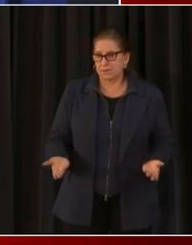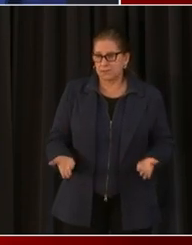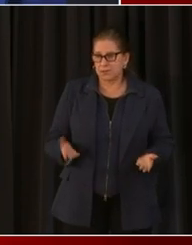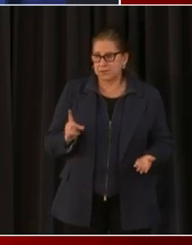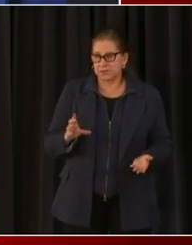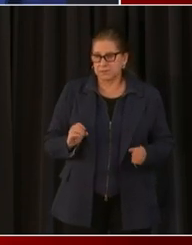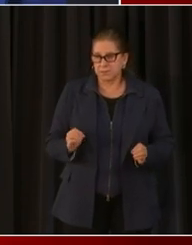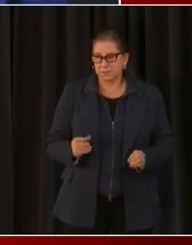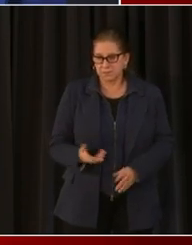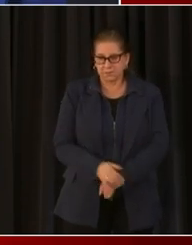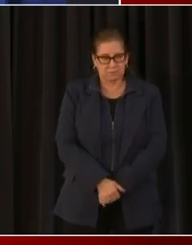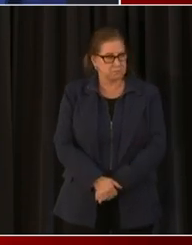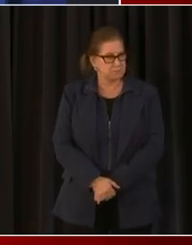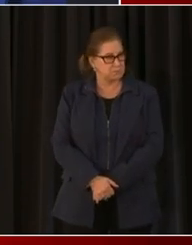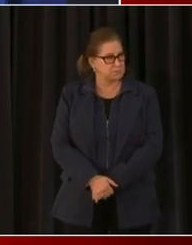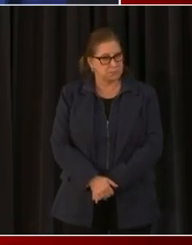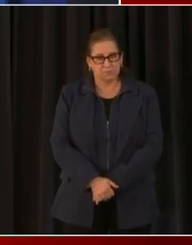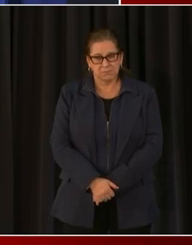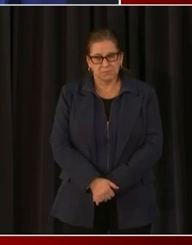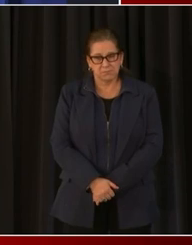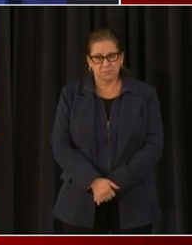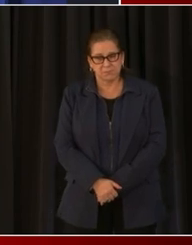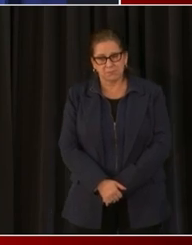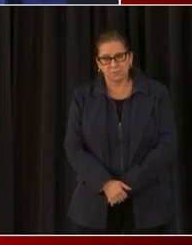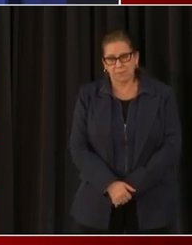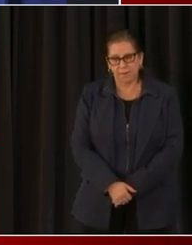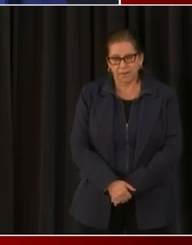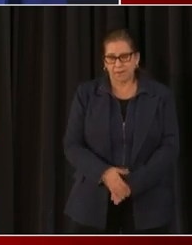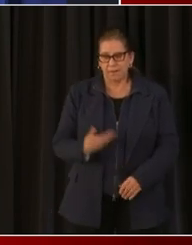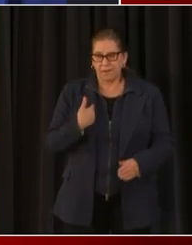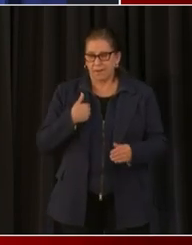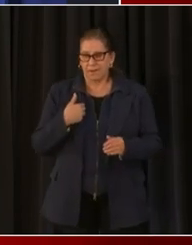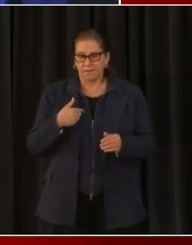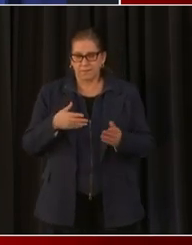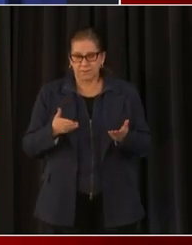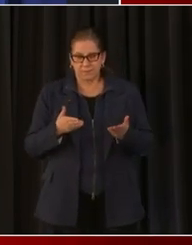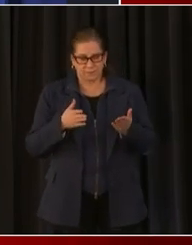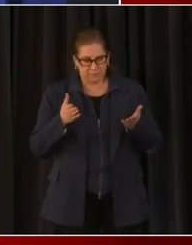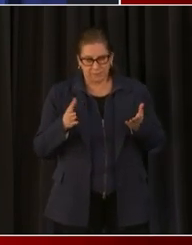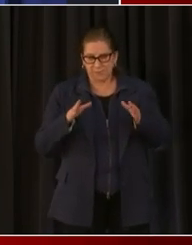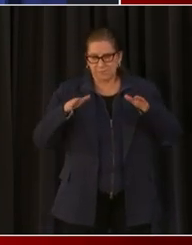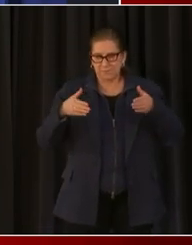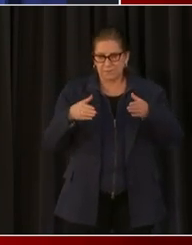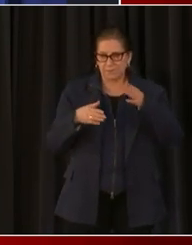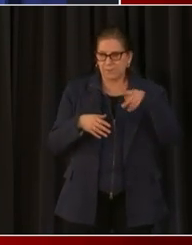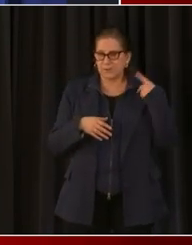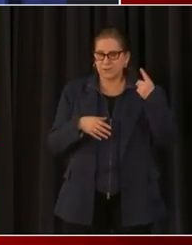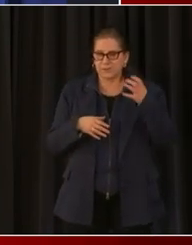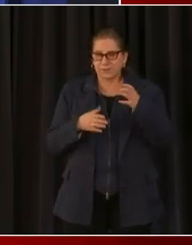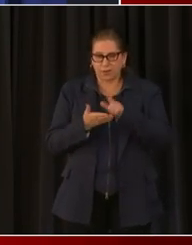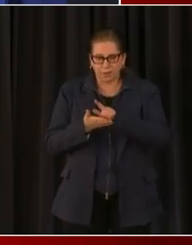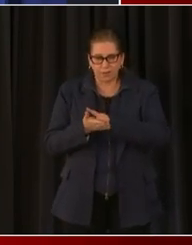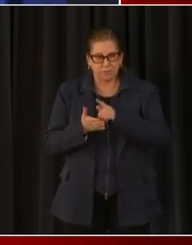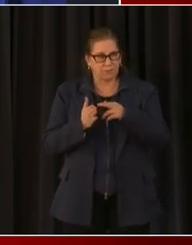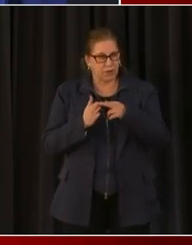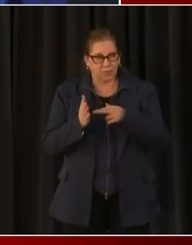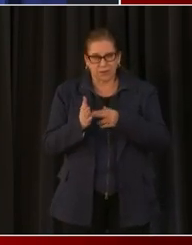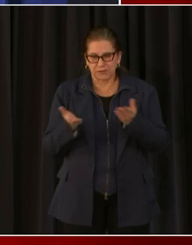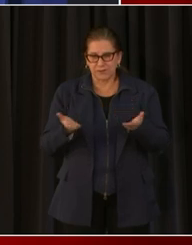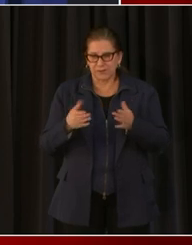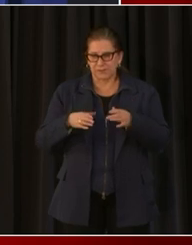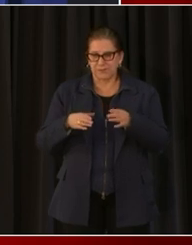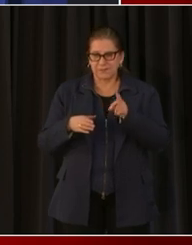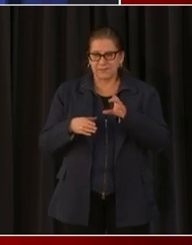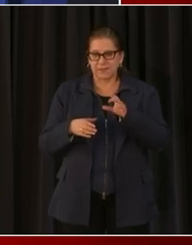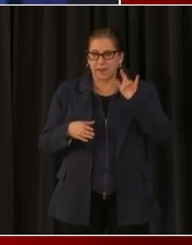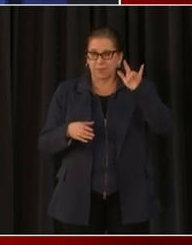they have been completed. Most states have passed laws that require that, or regulations that require that test results be reported. Now, if